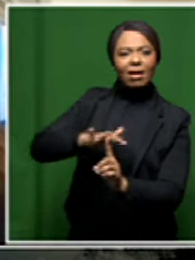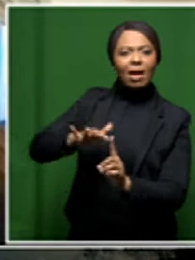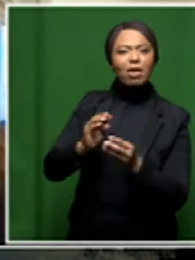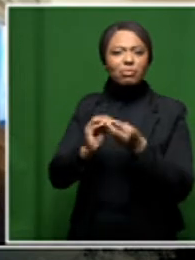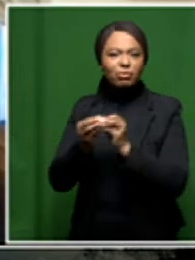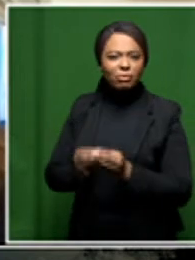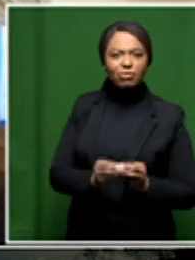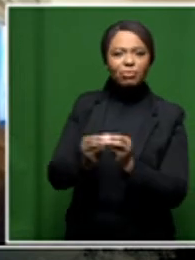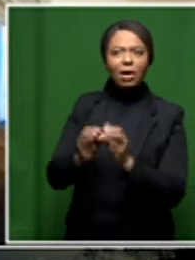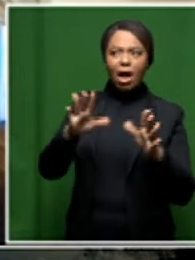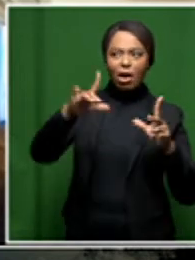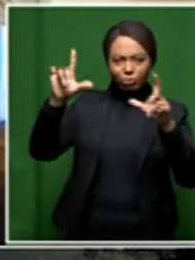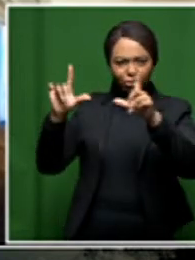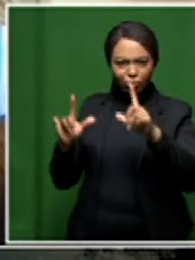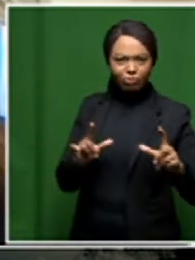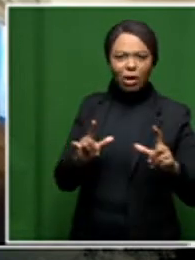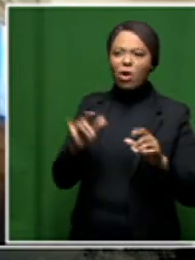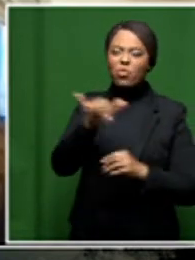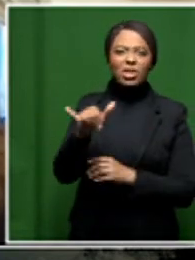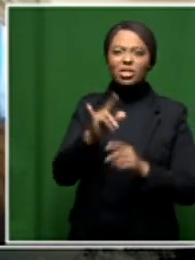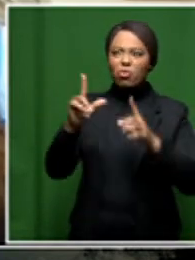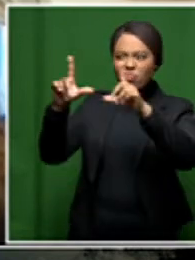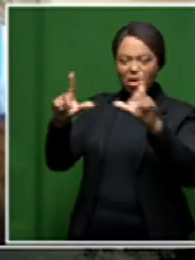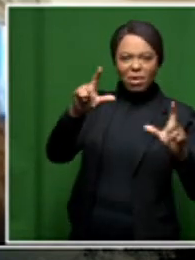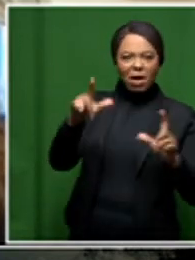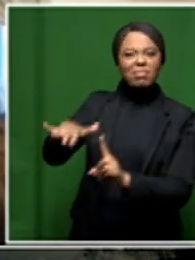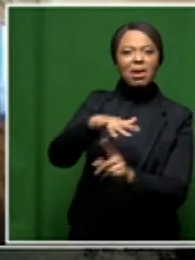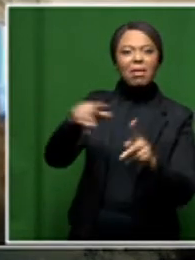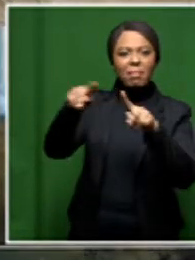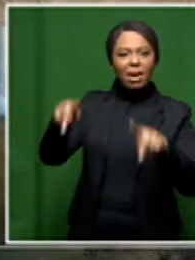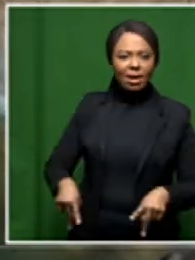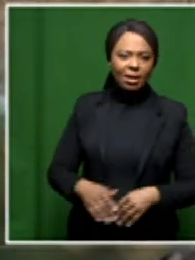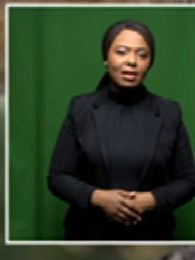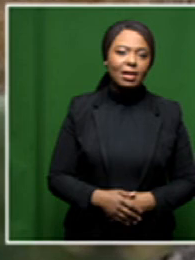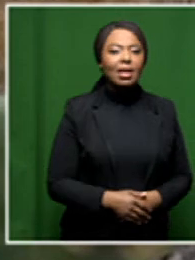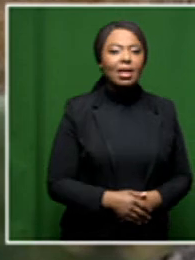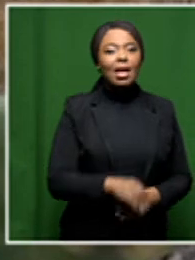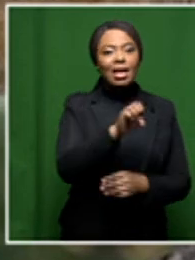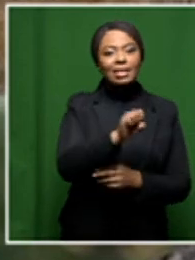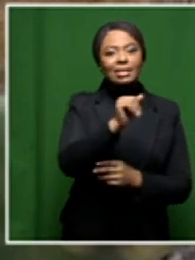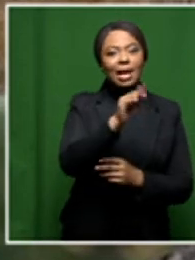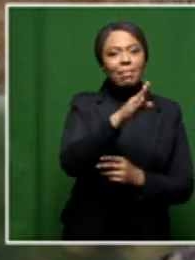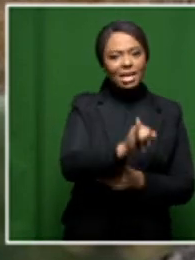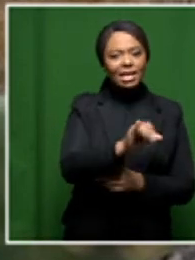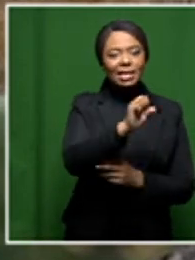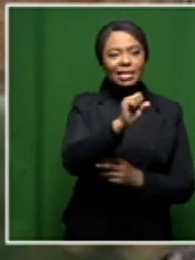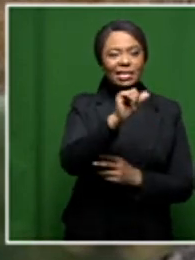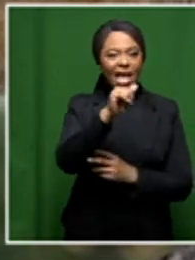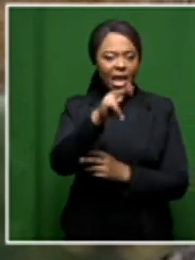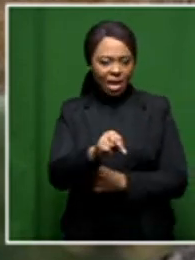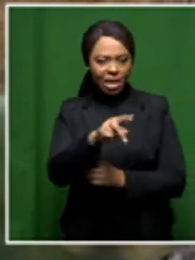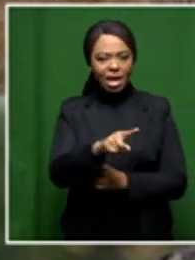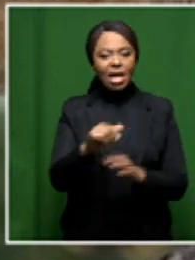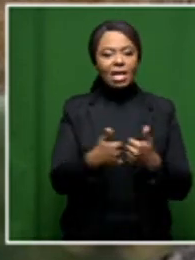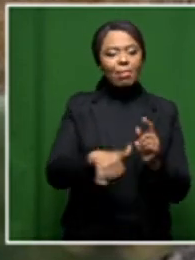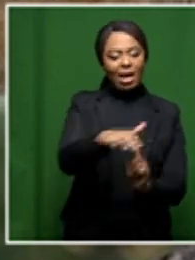part of this photo book. So the majority of it was done in the SABC Game Reserve. So we host our photographic